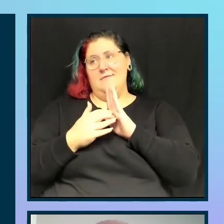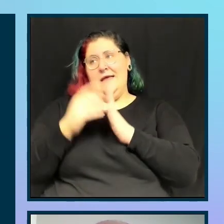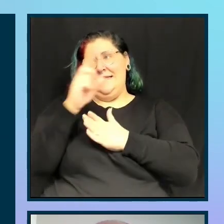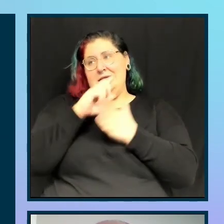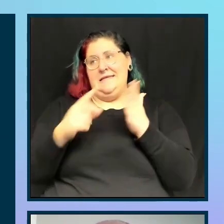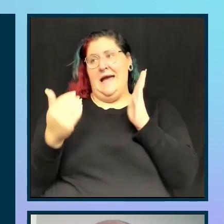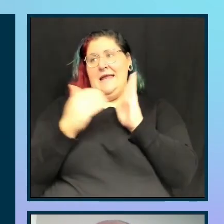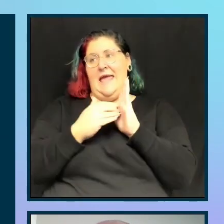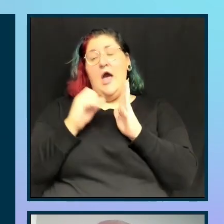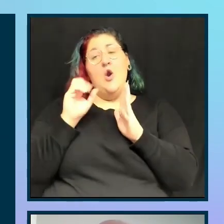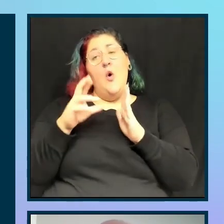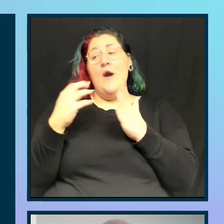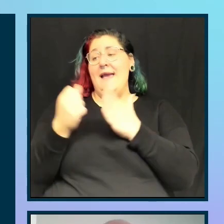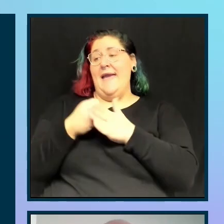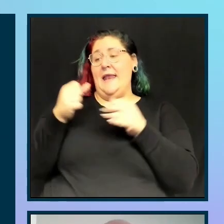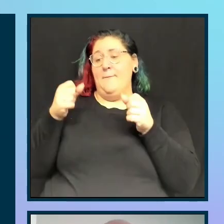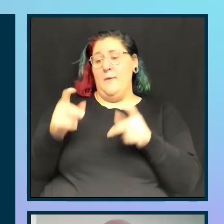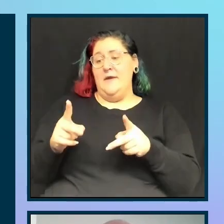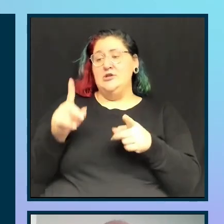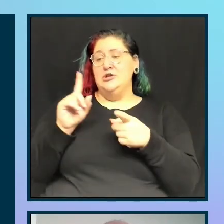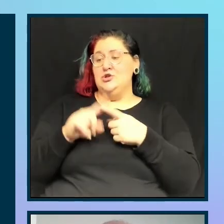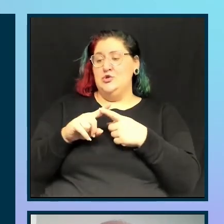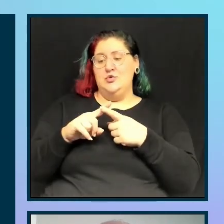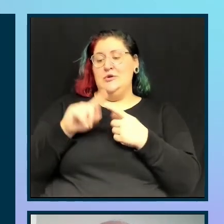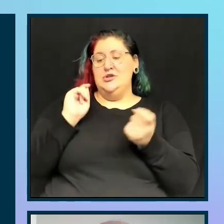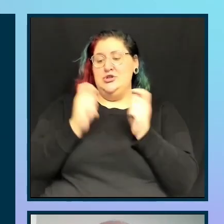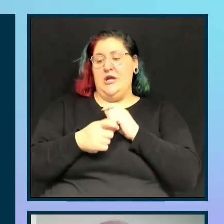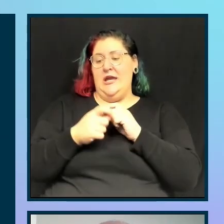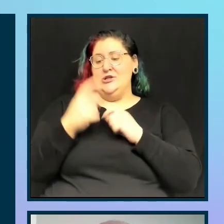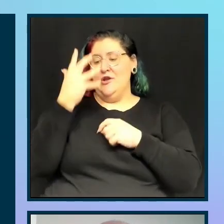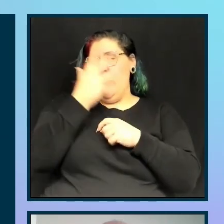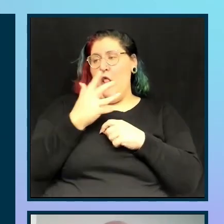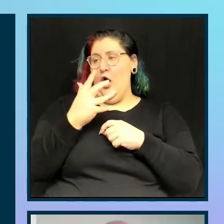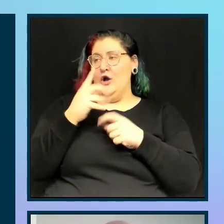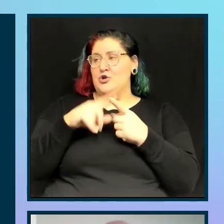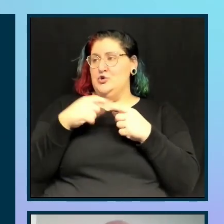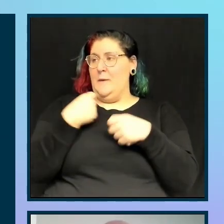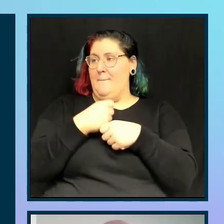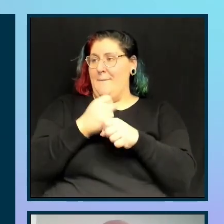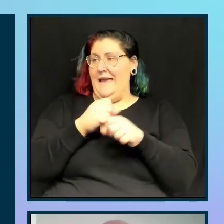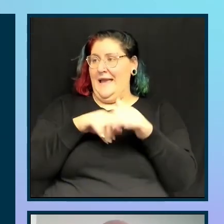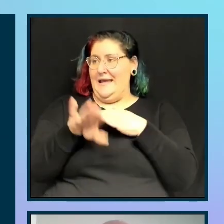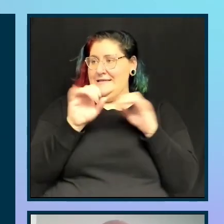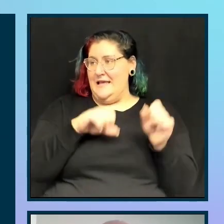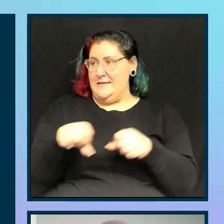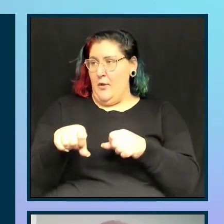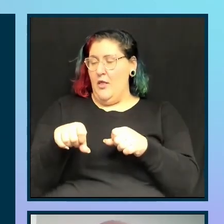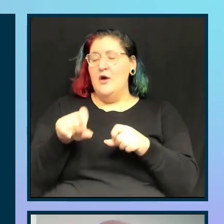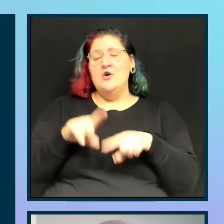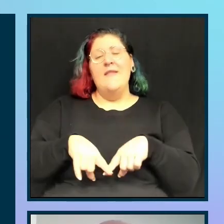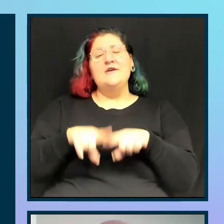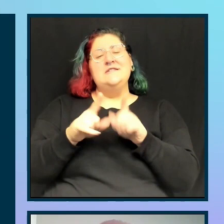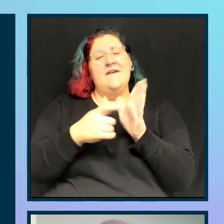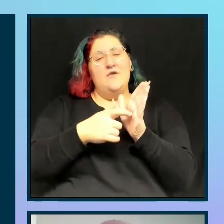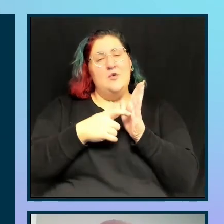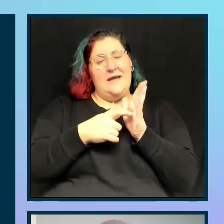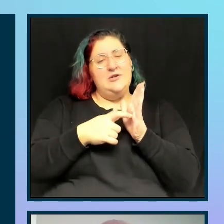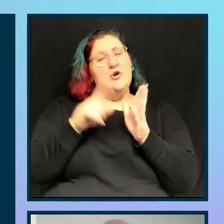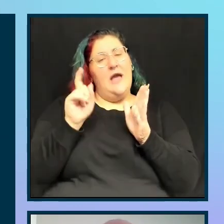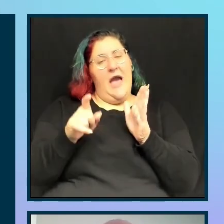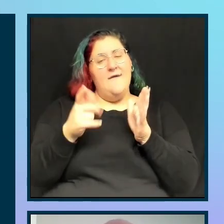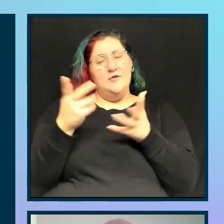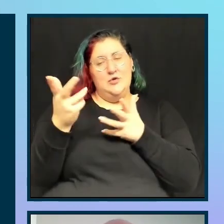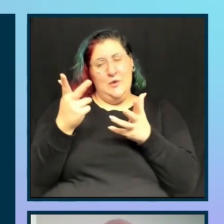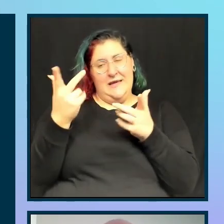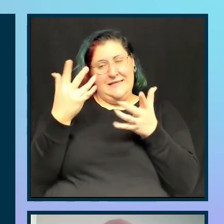the document to reflow to become accessible. So there are different criteria that you need to be able to settle on with your customers